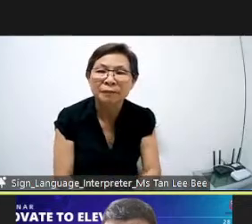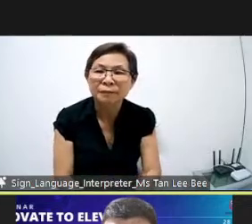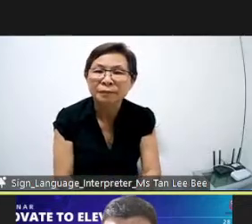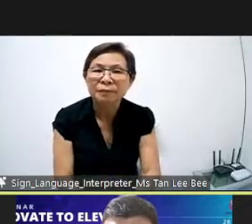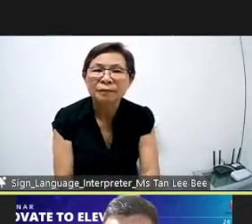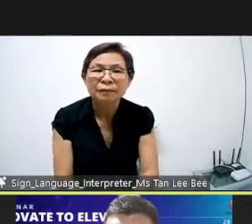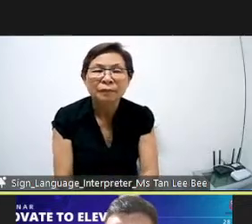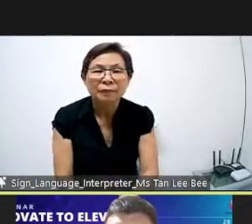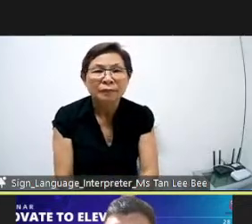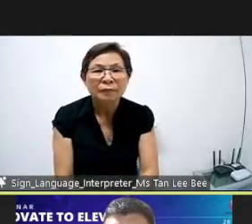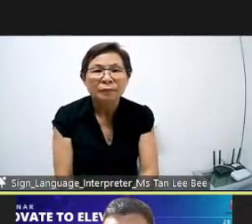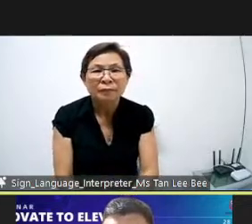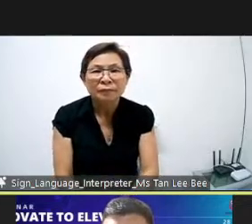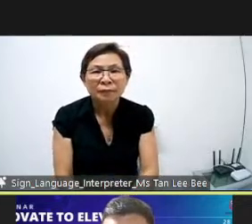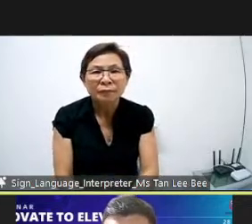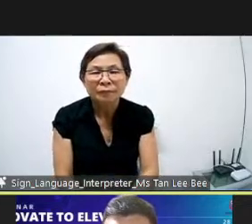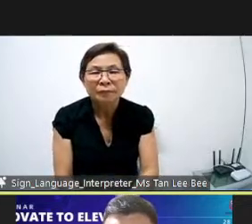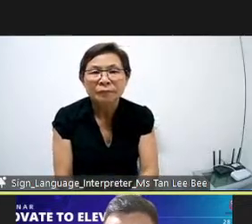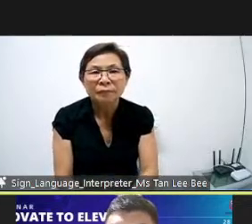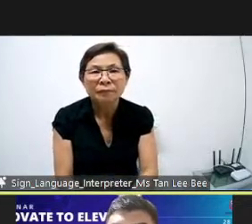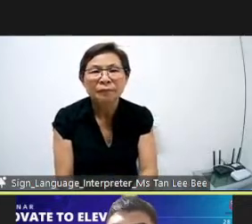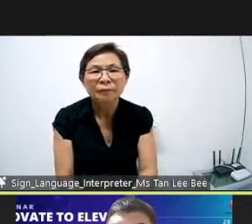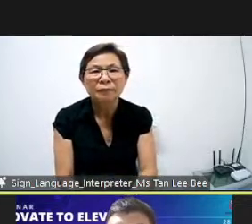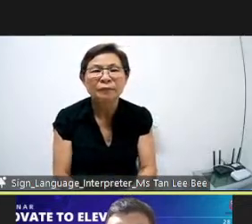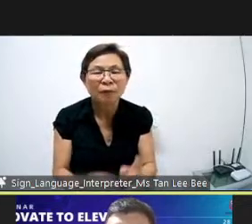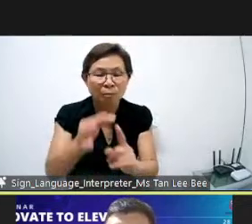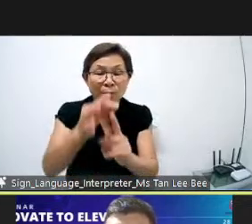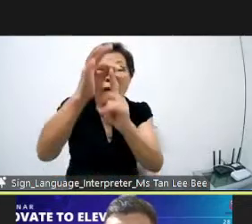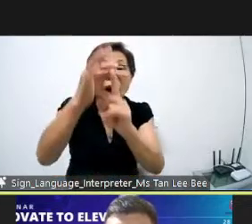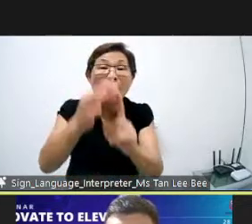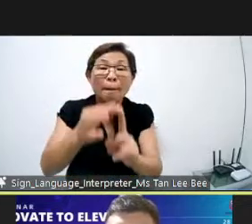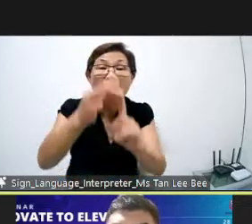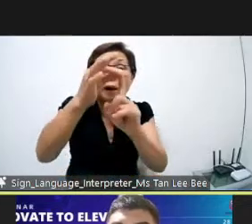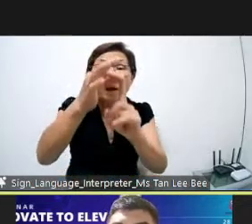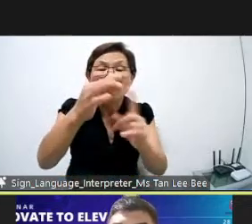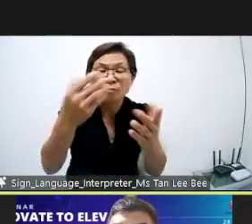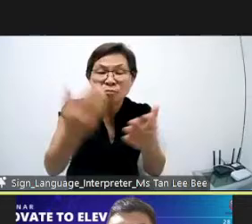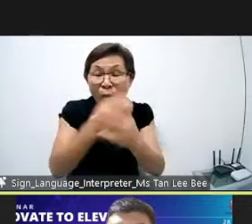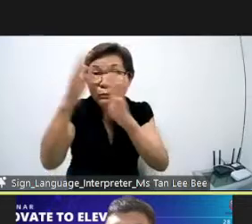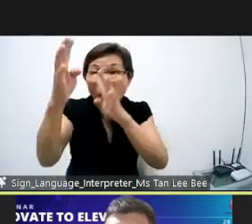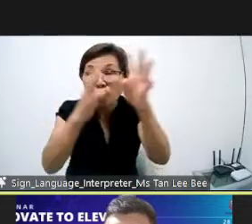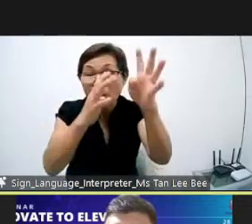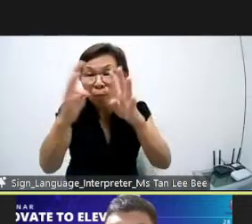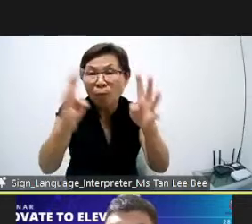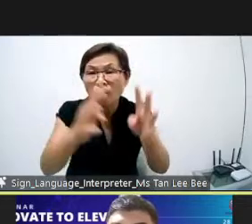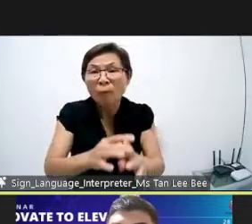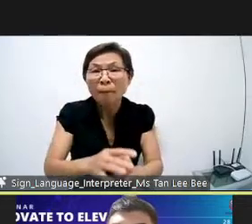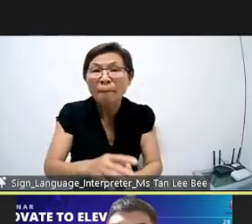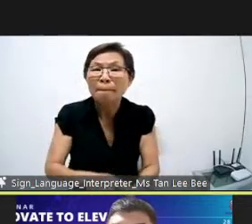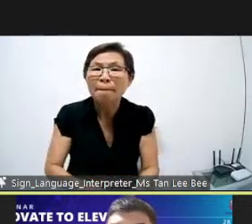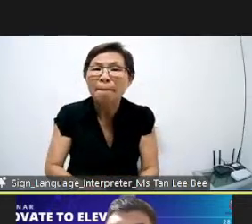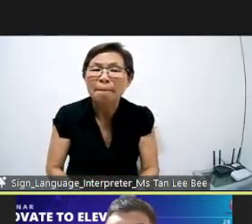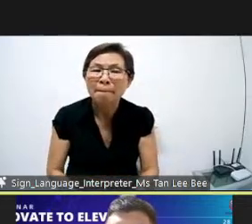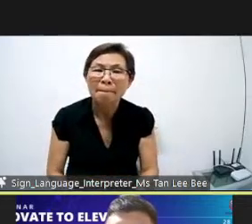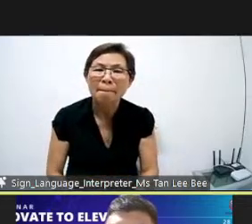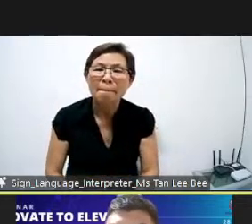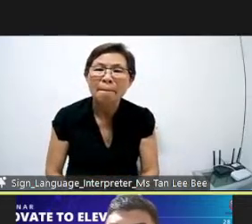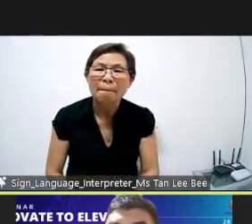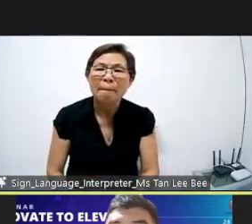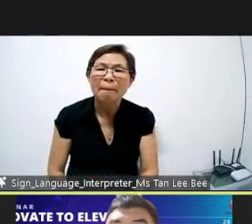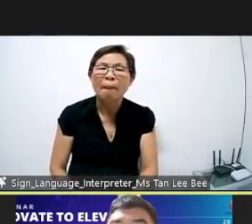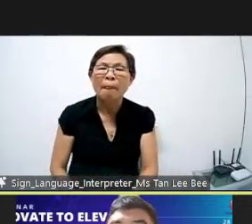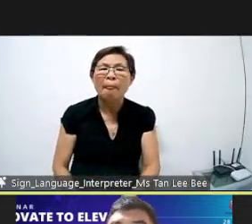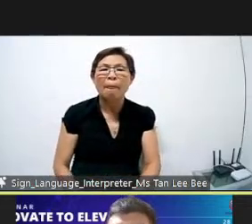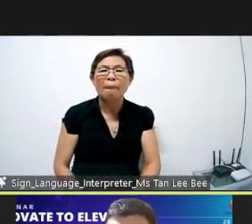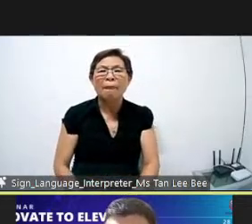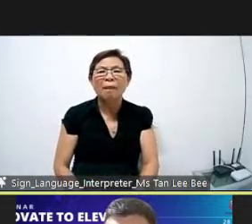Okay. The particular innovation or the contextualized multimedia app help learners